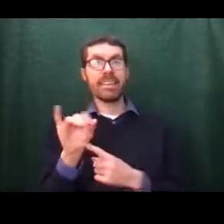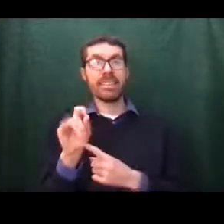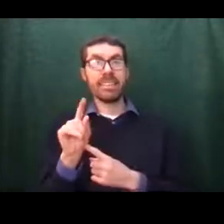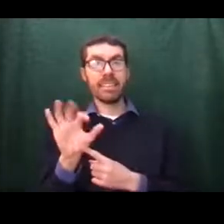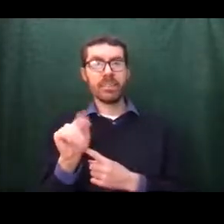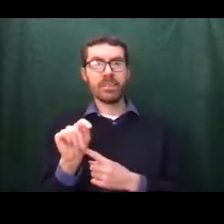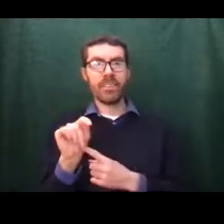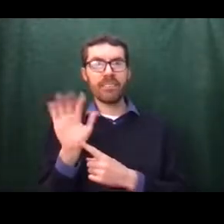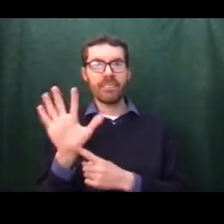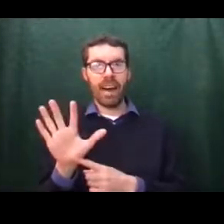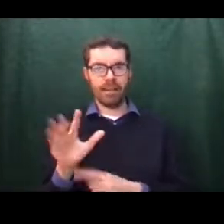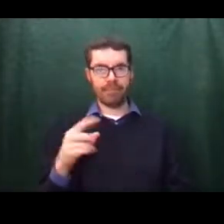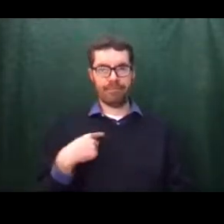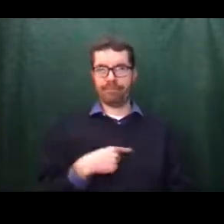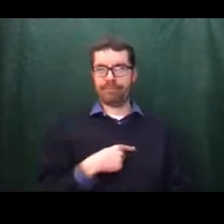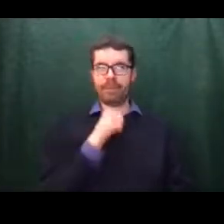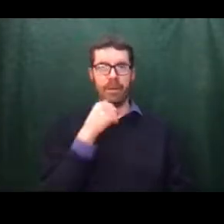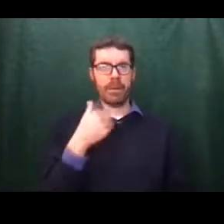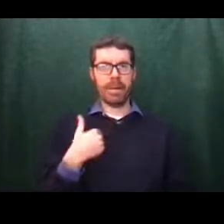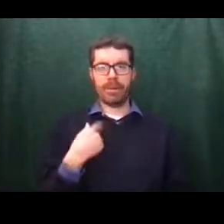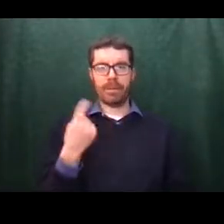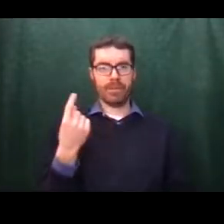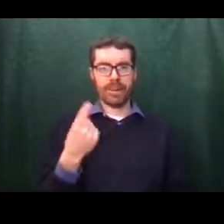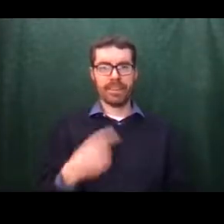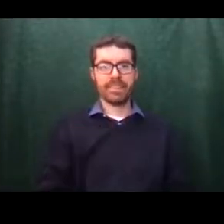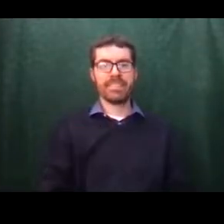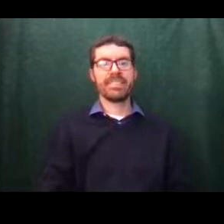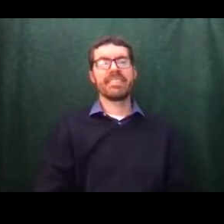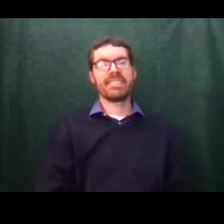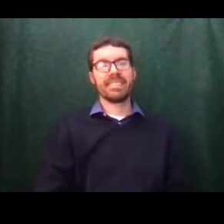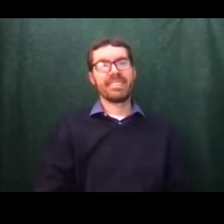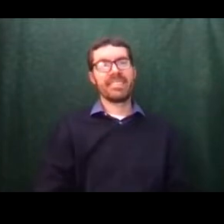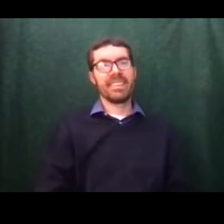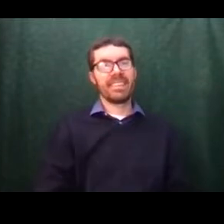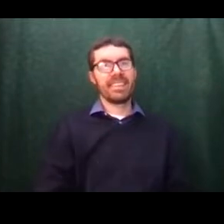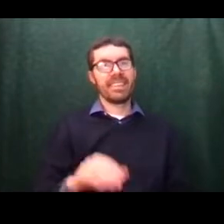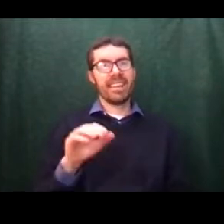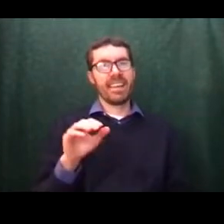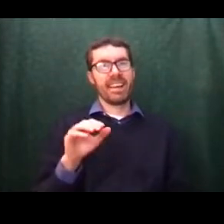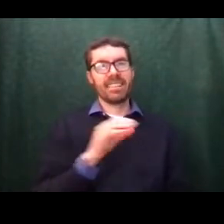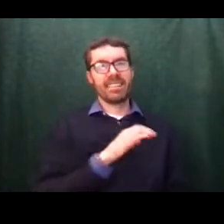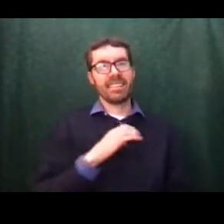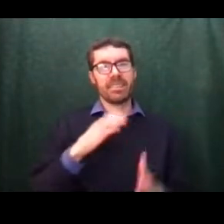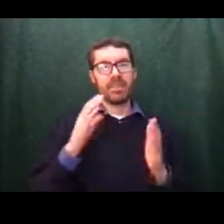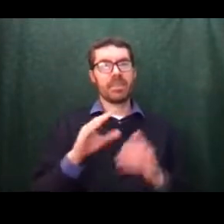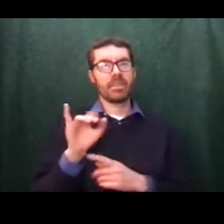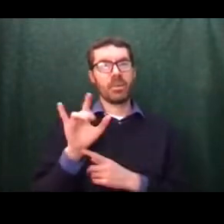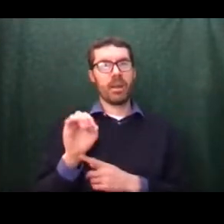you know. He's going to start worrying, especially in relationship to redistricting.